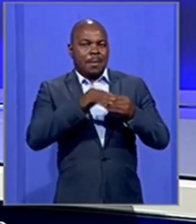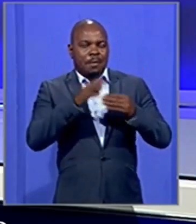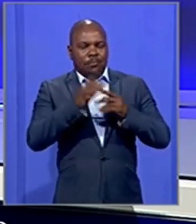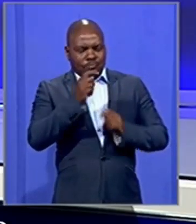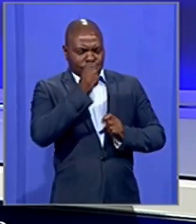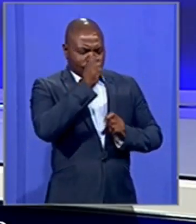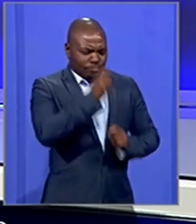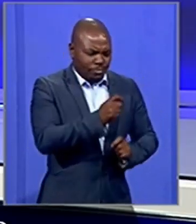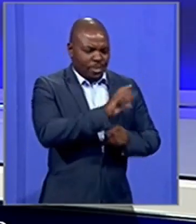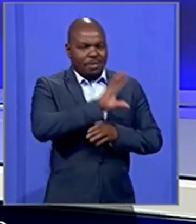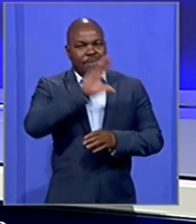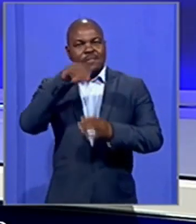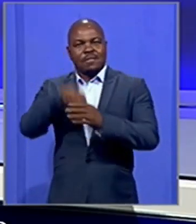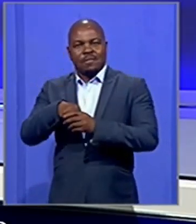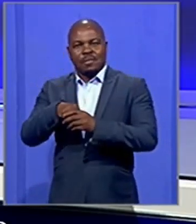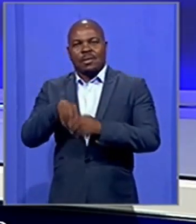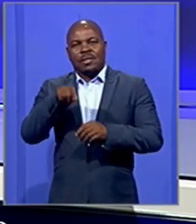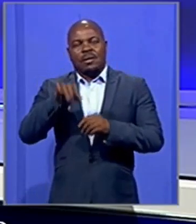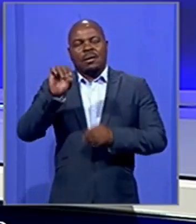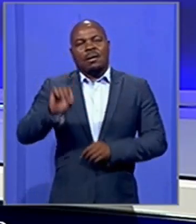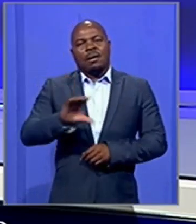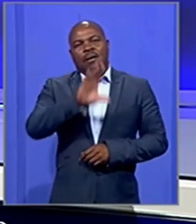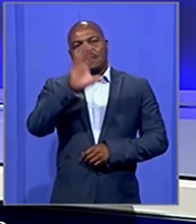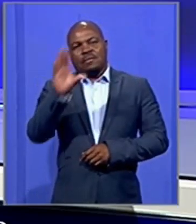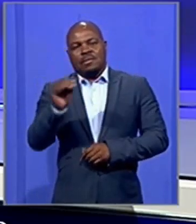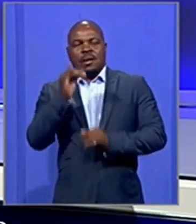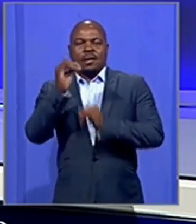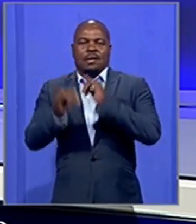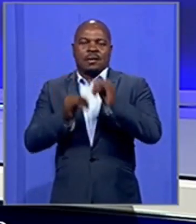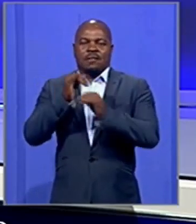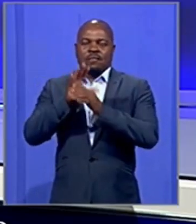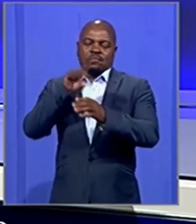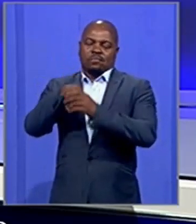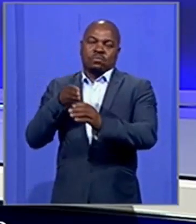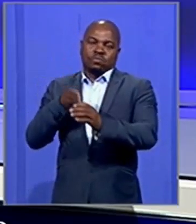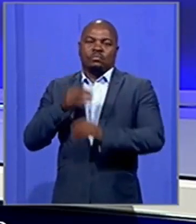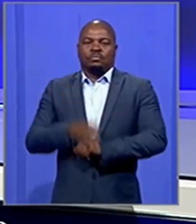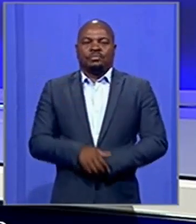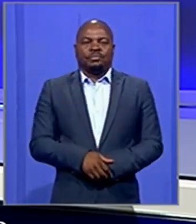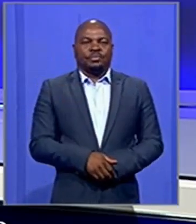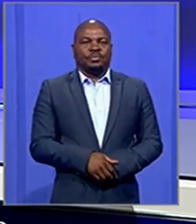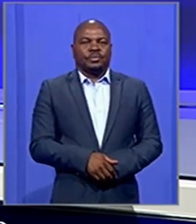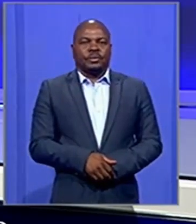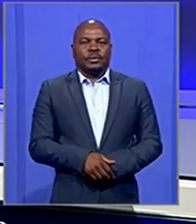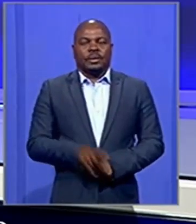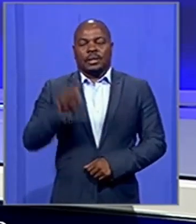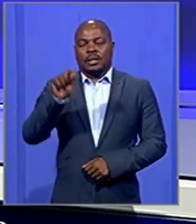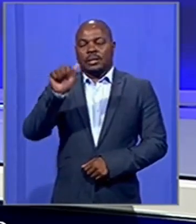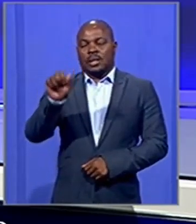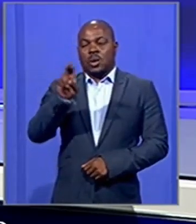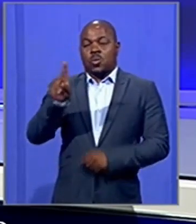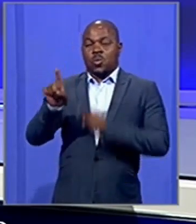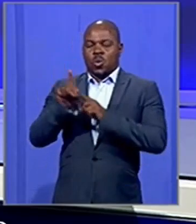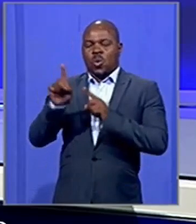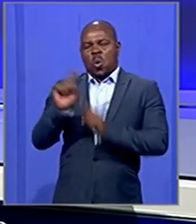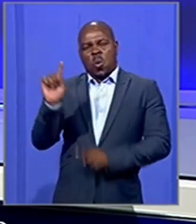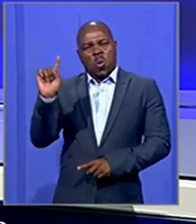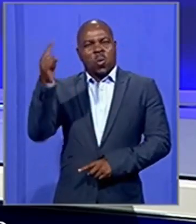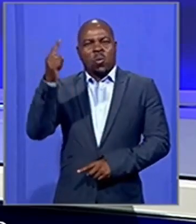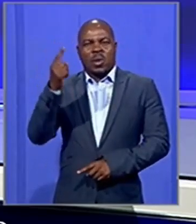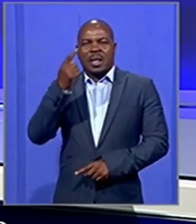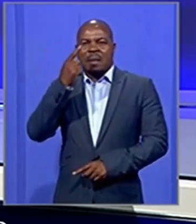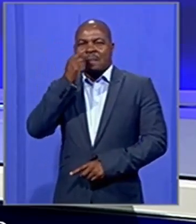hlomphilwe bjalo ka karolo ya dibapadi tše 11 tše kaone ka kontinenteng. Phesi Tau ebile yena a